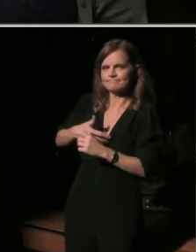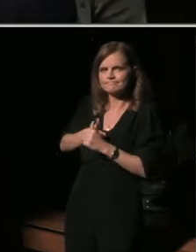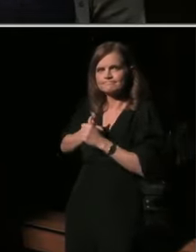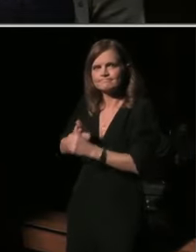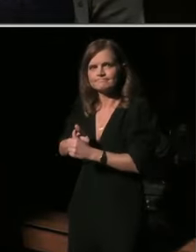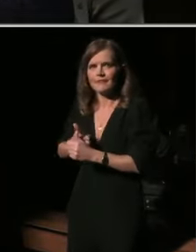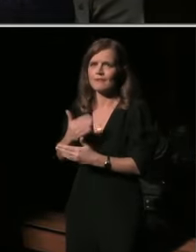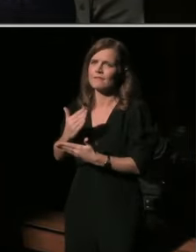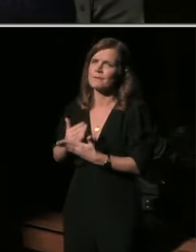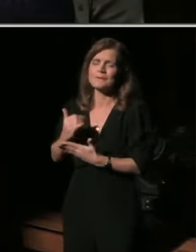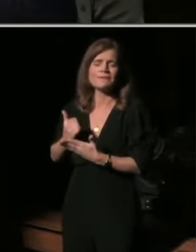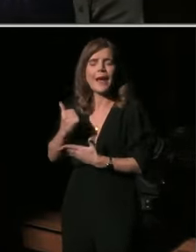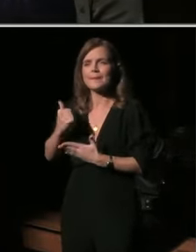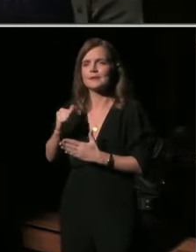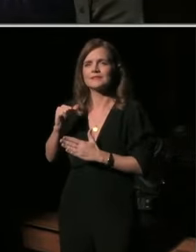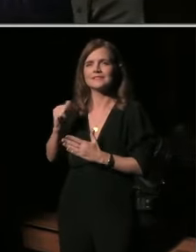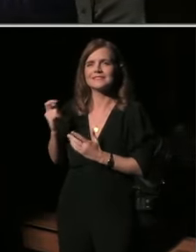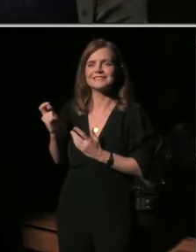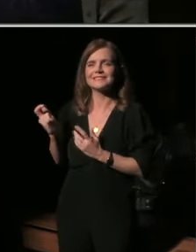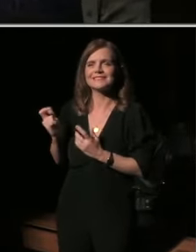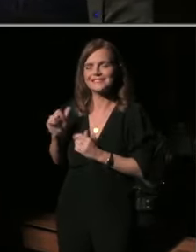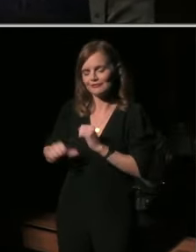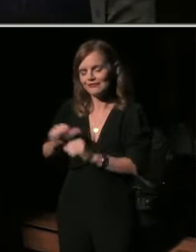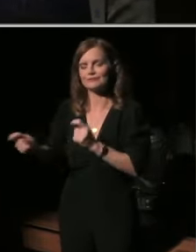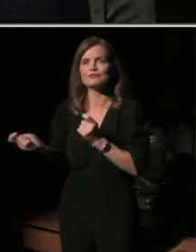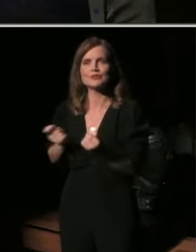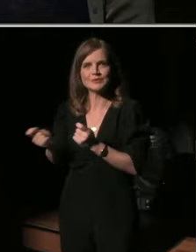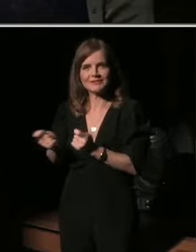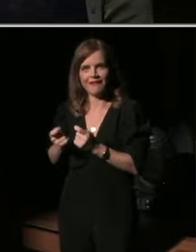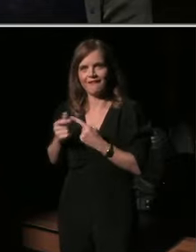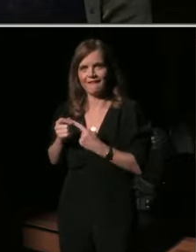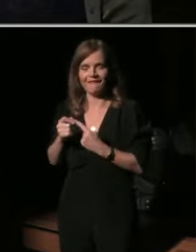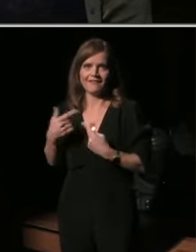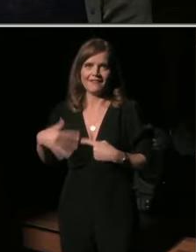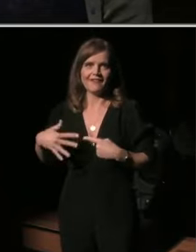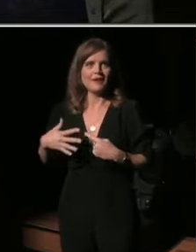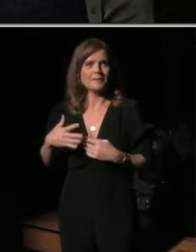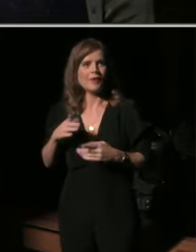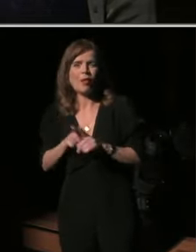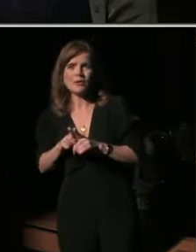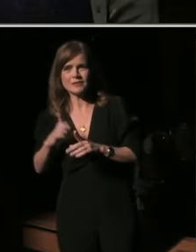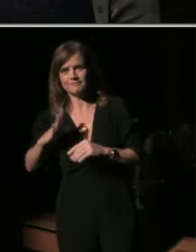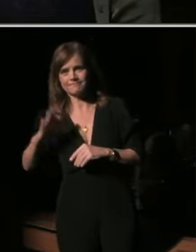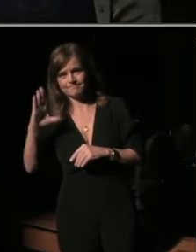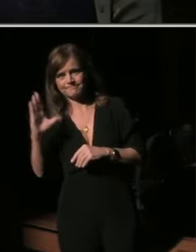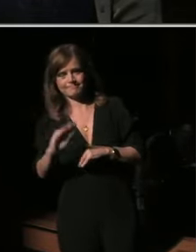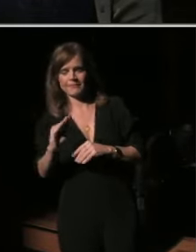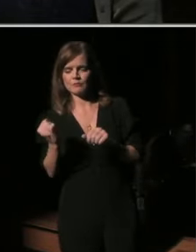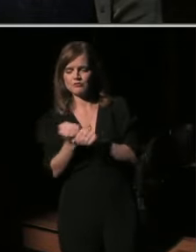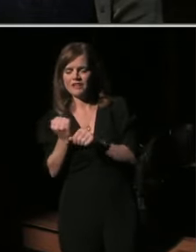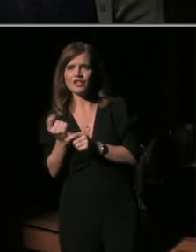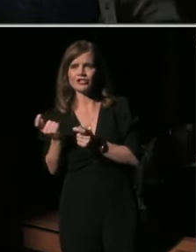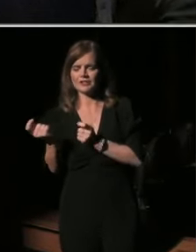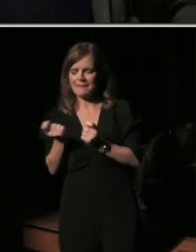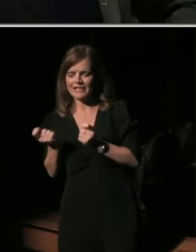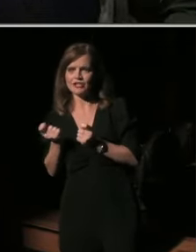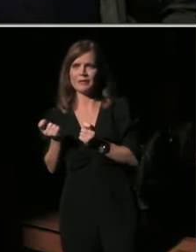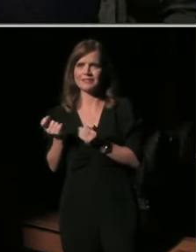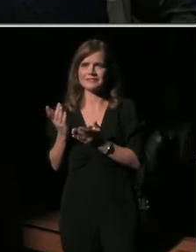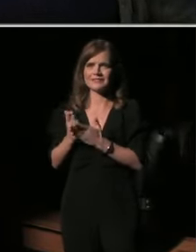series producer. And last but not least, can I just say something about production management, line